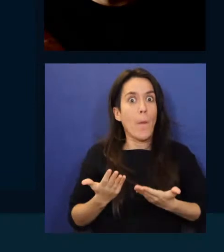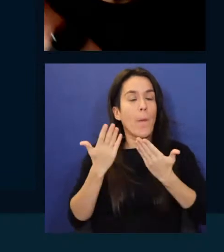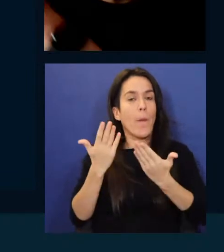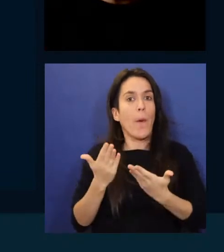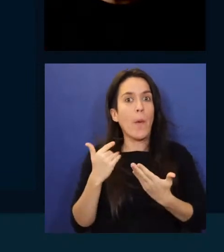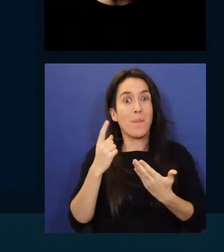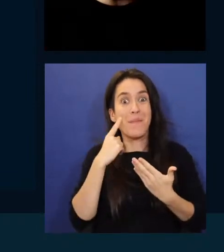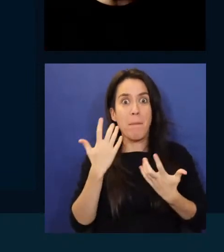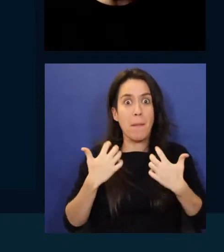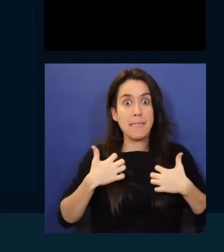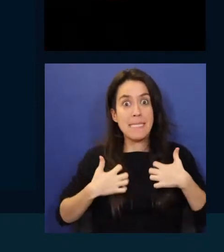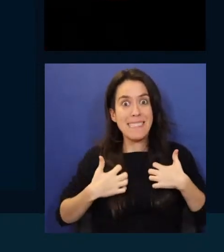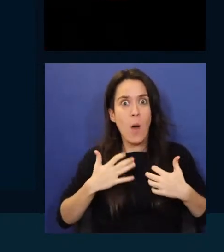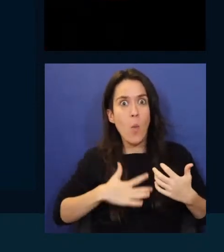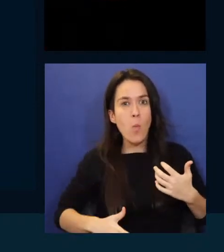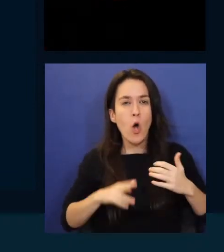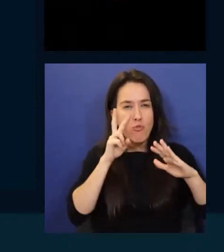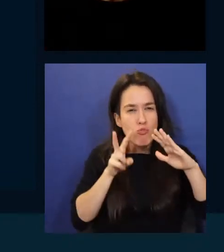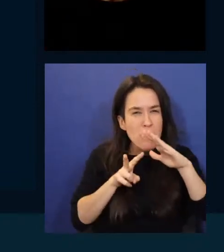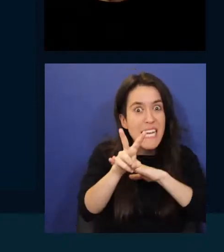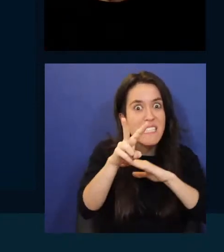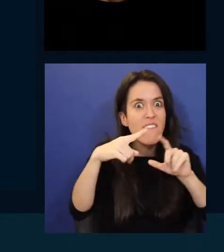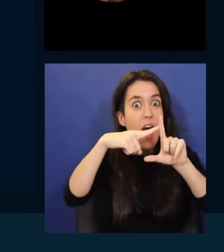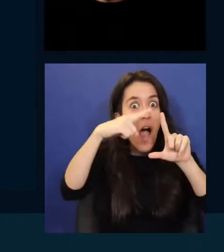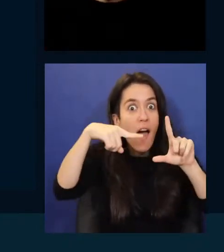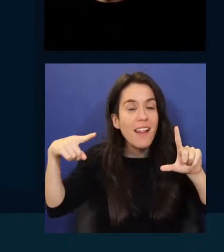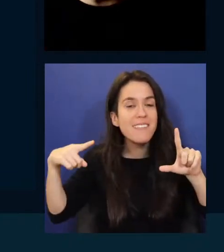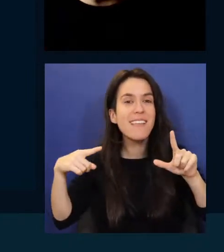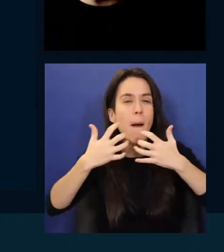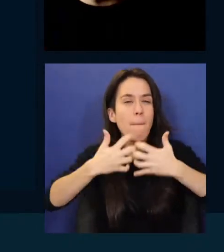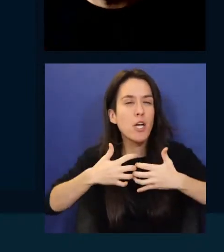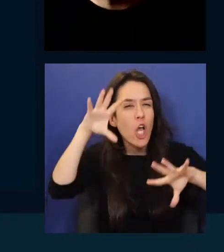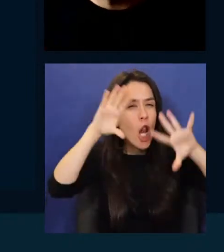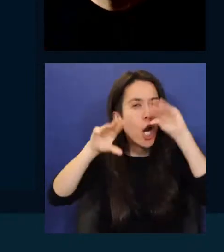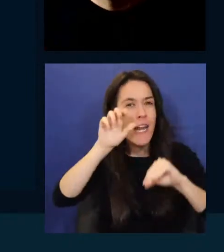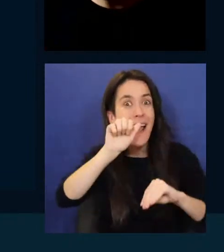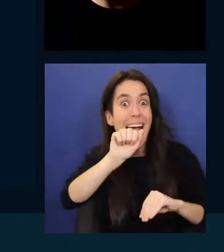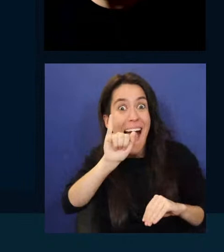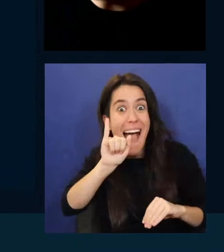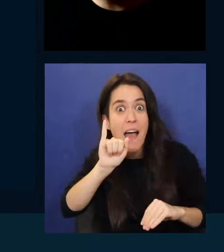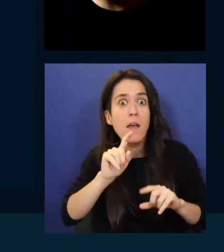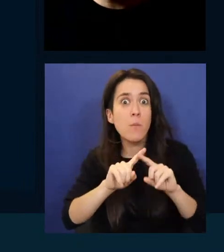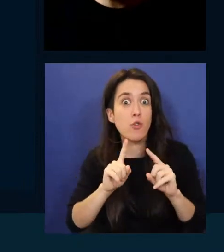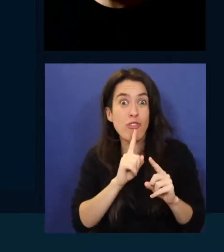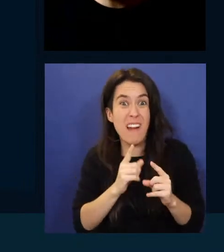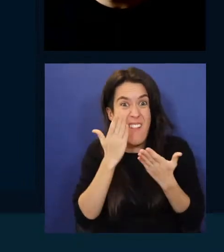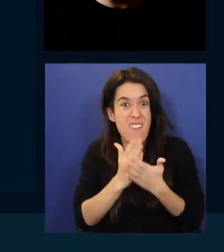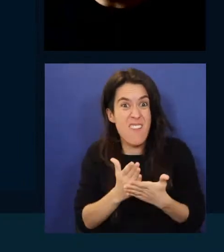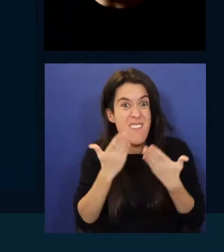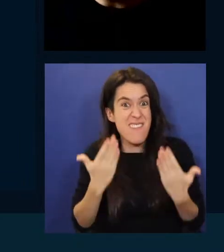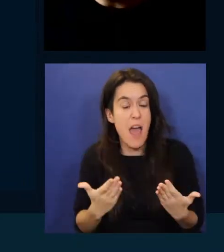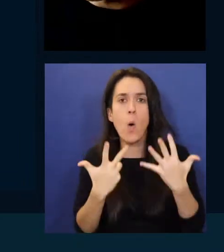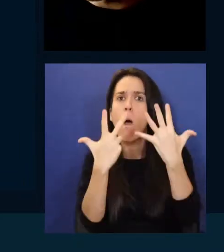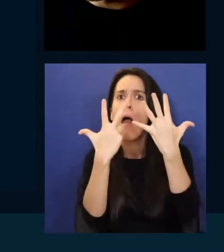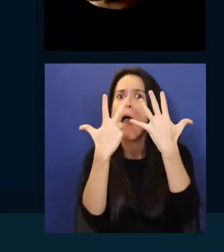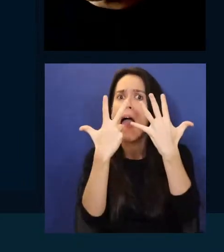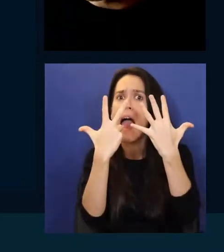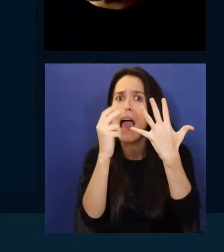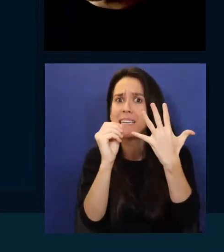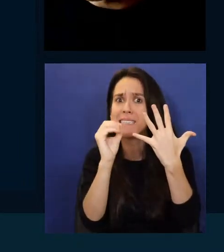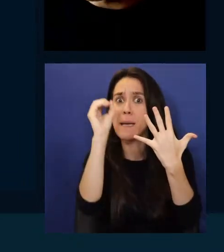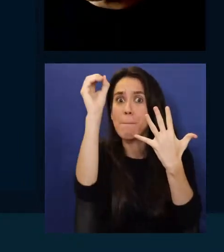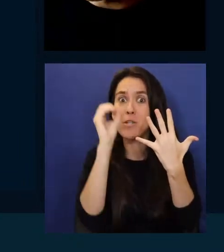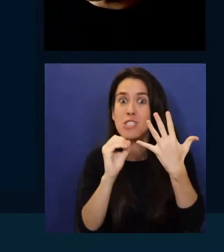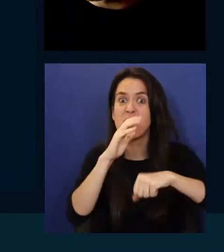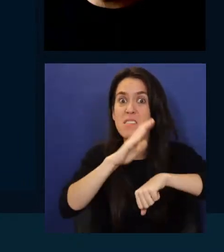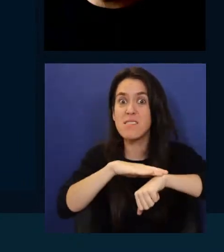excitement around predictive analytics, where, with machine learning AI within your data warehouse, the reality is 80% of the time and cost is spent in building